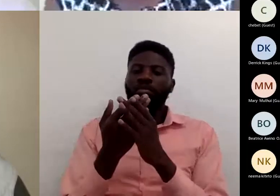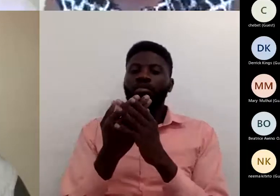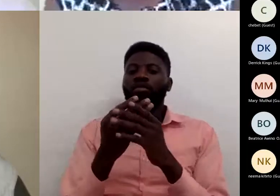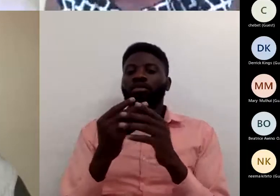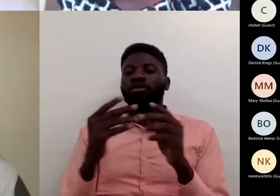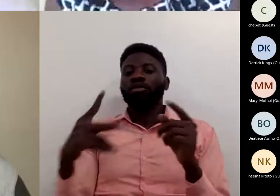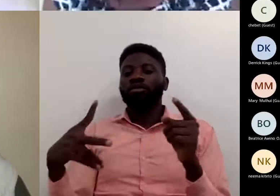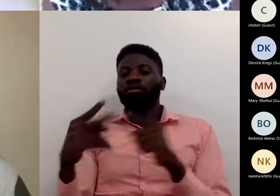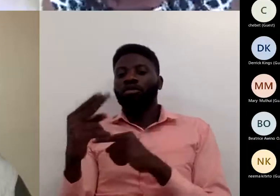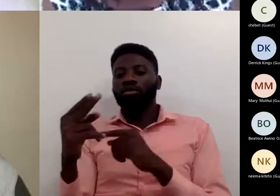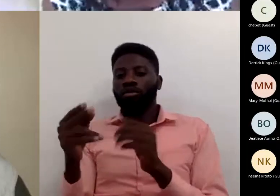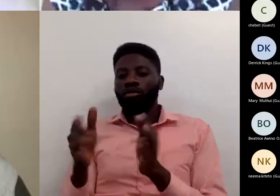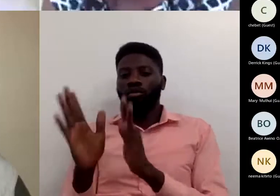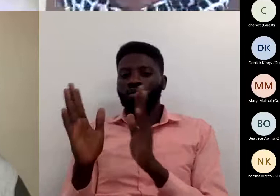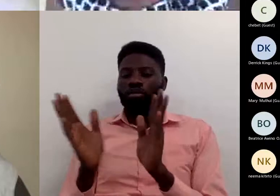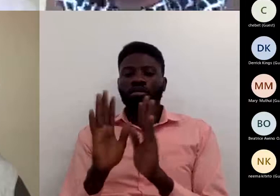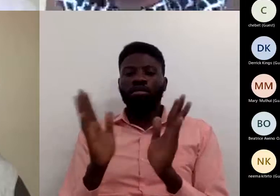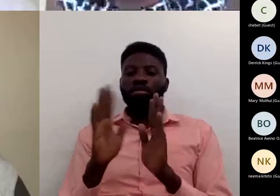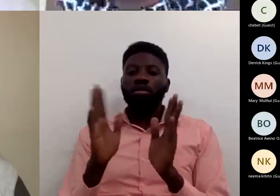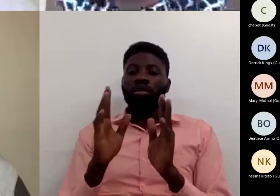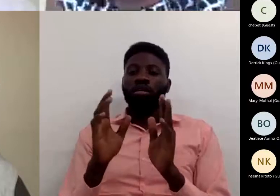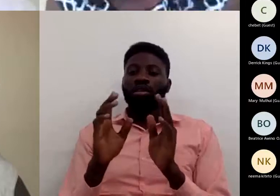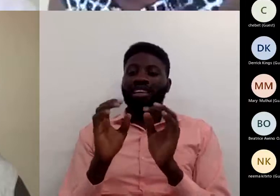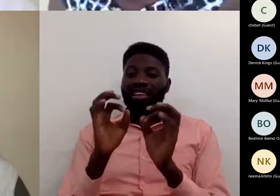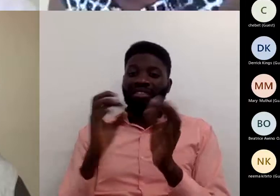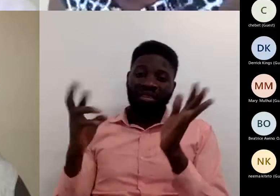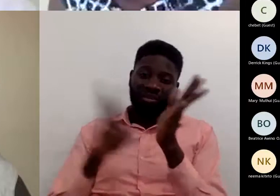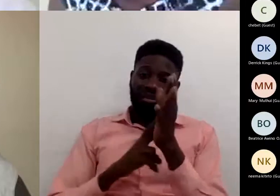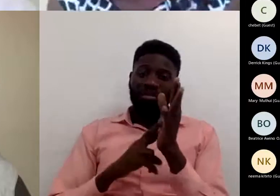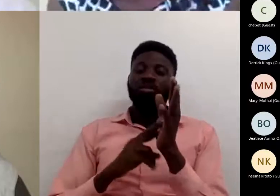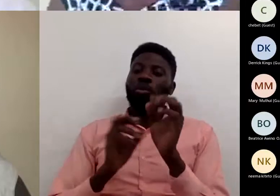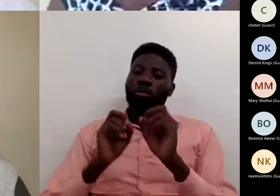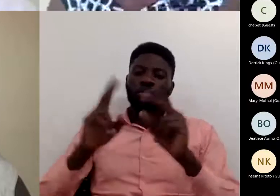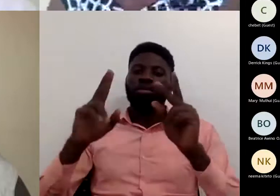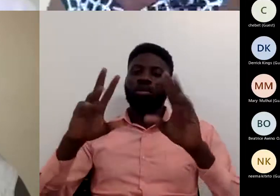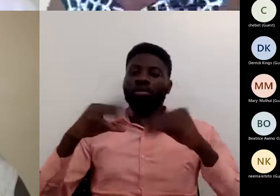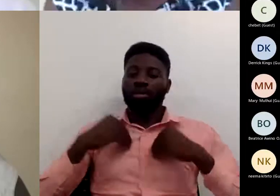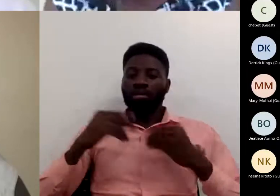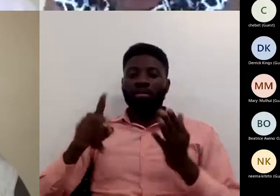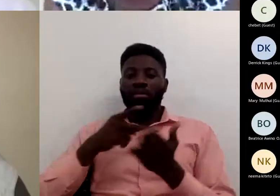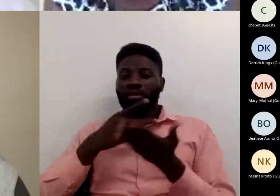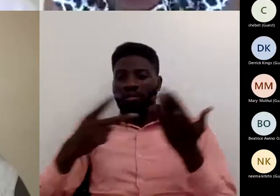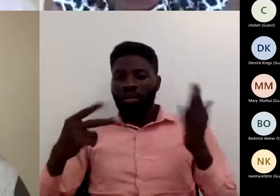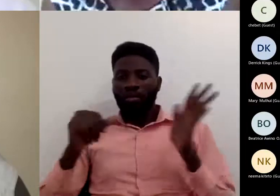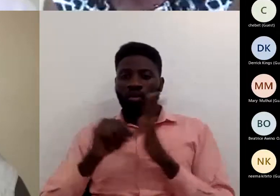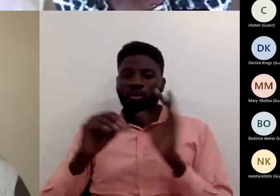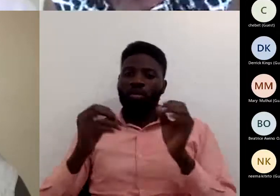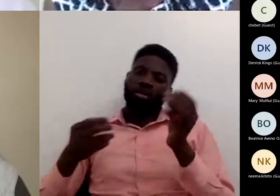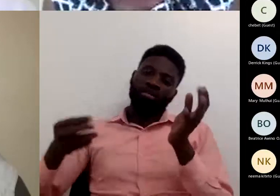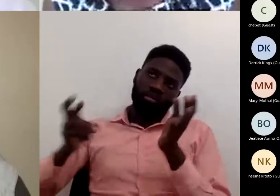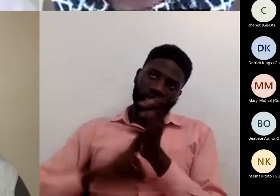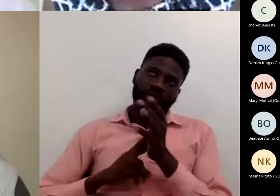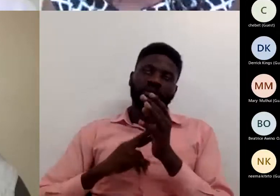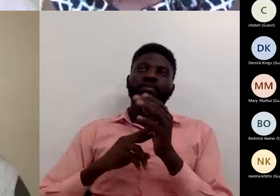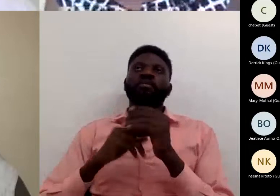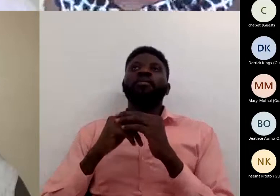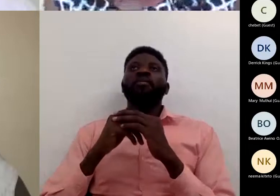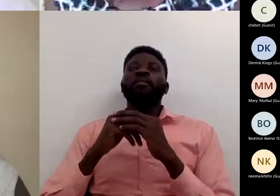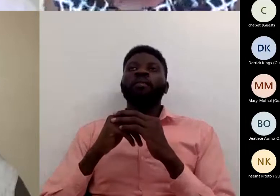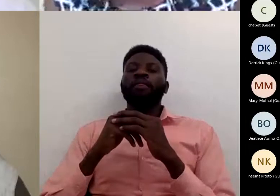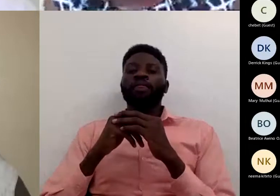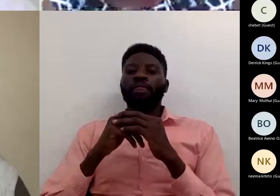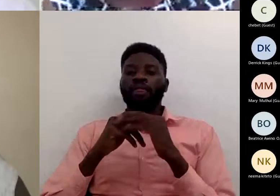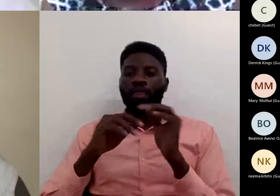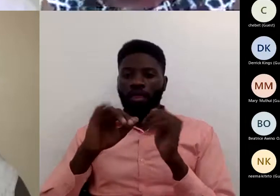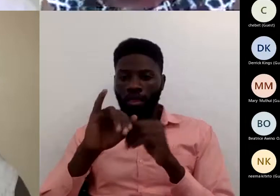R is redo if necessary. Don't be afraid. If you fail, just redo it if necessary. The I